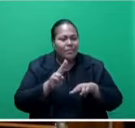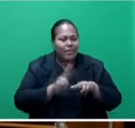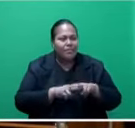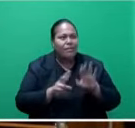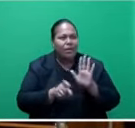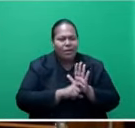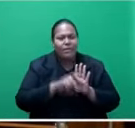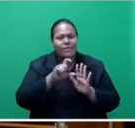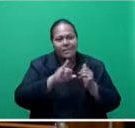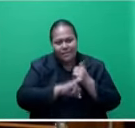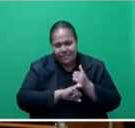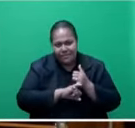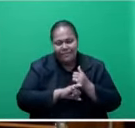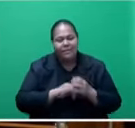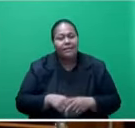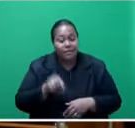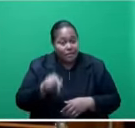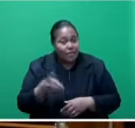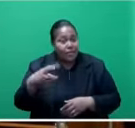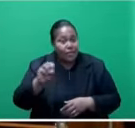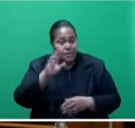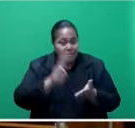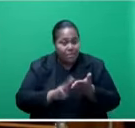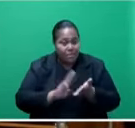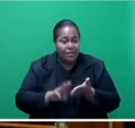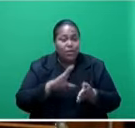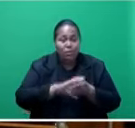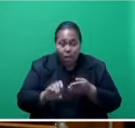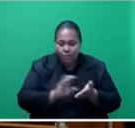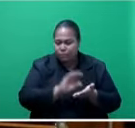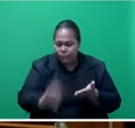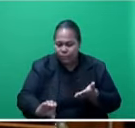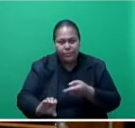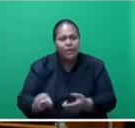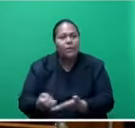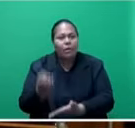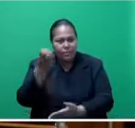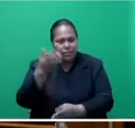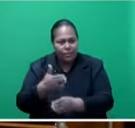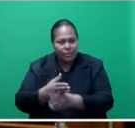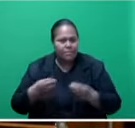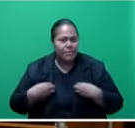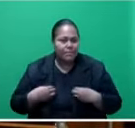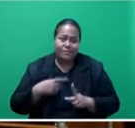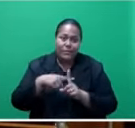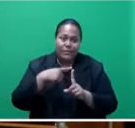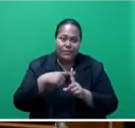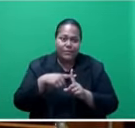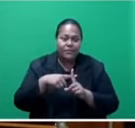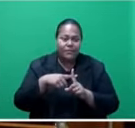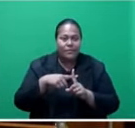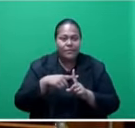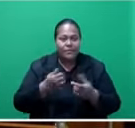Speaker, sir, that's $30 million of direct cash injection into the economy. And this is a positive and a very